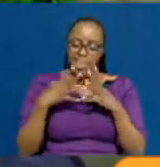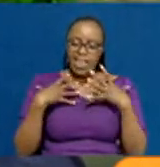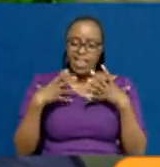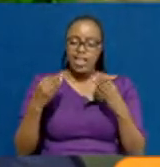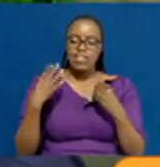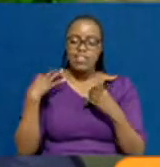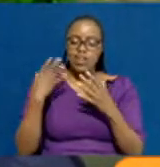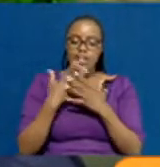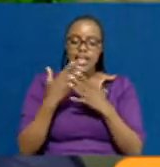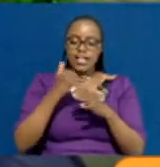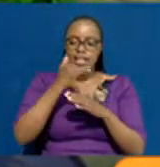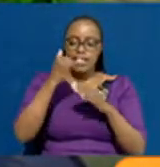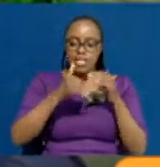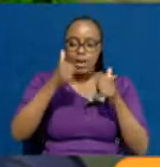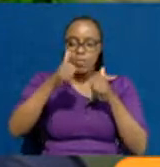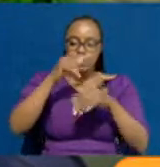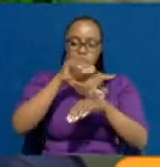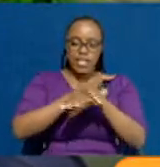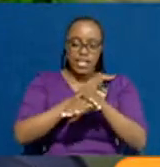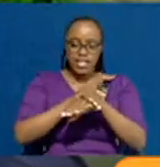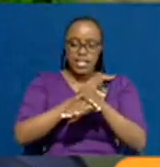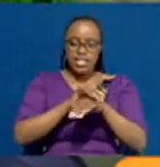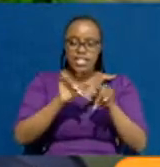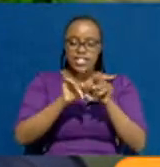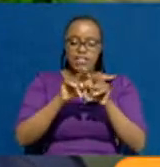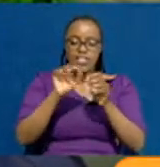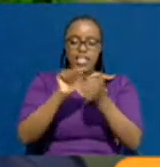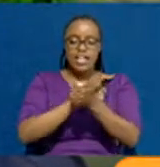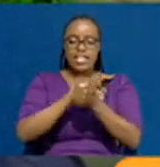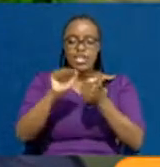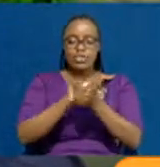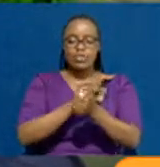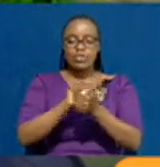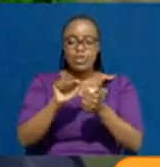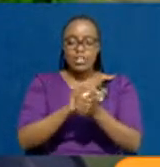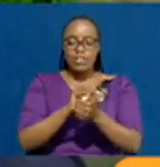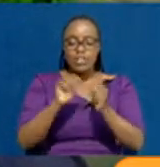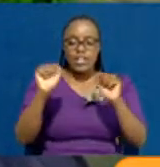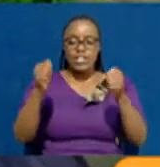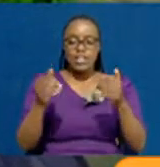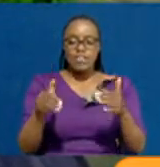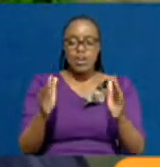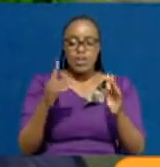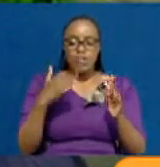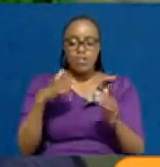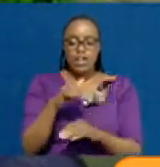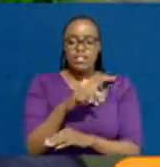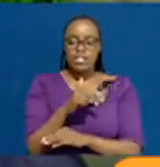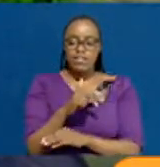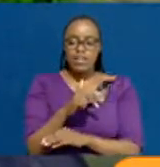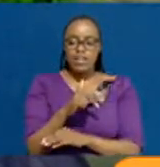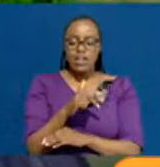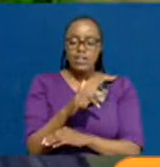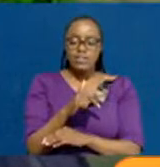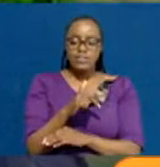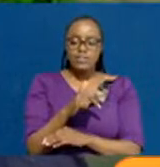any expiries that we get are discarded in a safe way. We